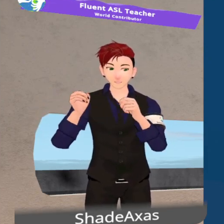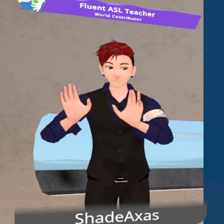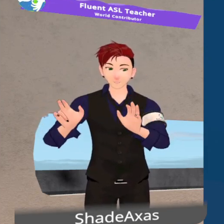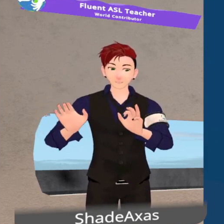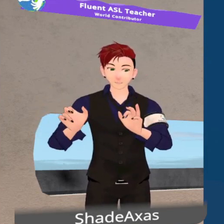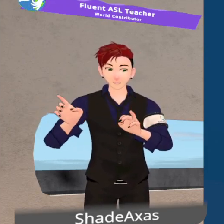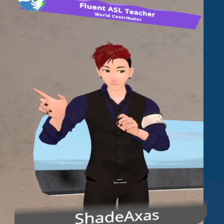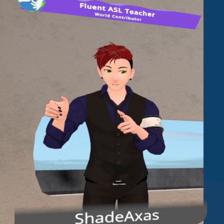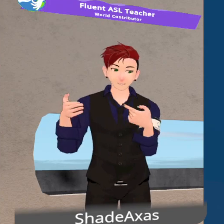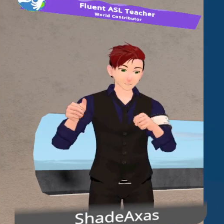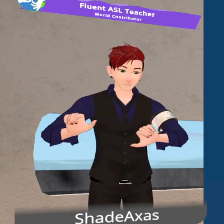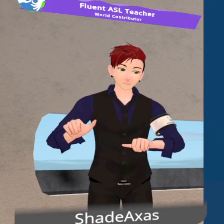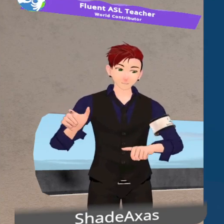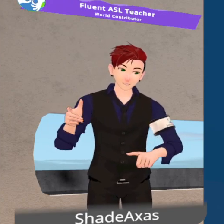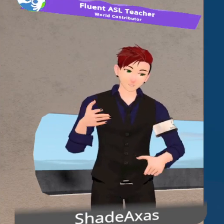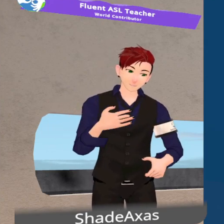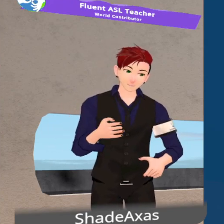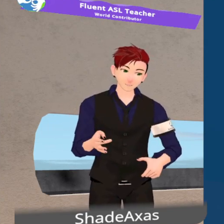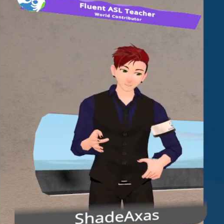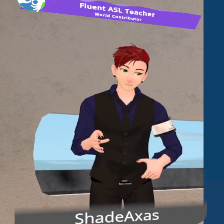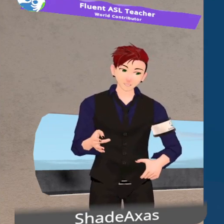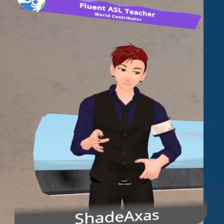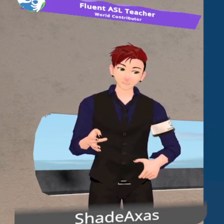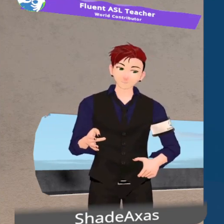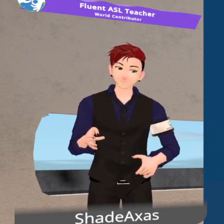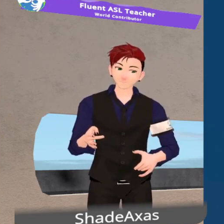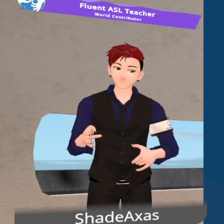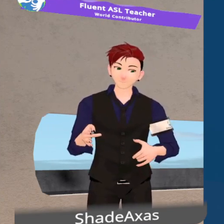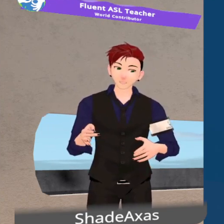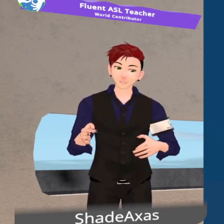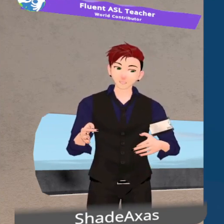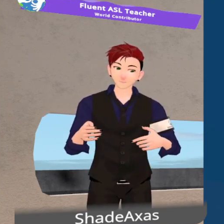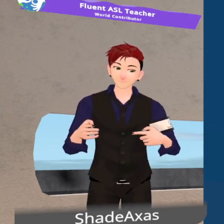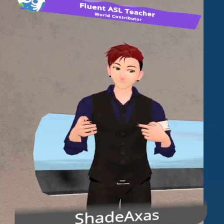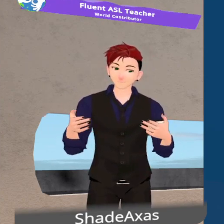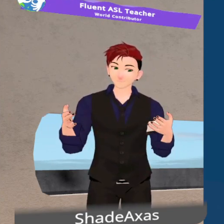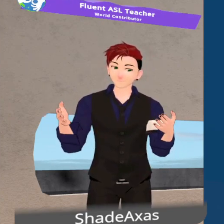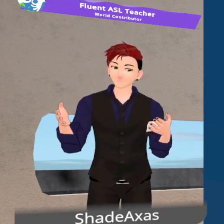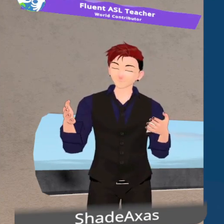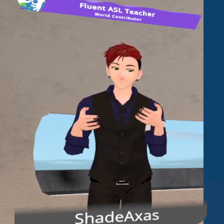the quest with the hand tracking, and they've been using it, and they like it.